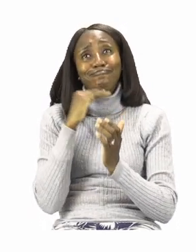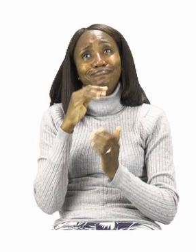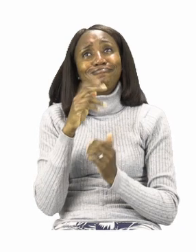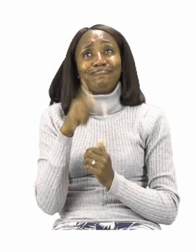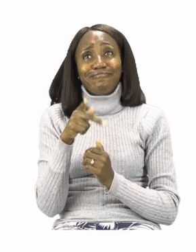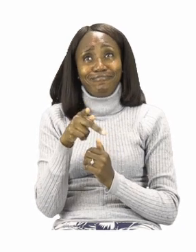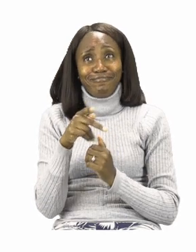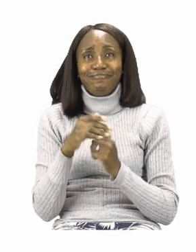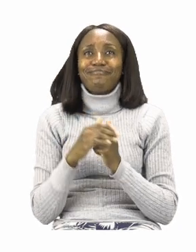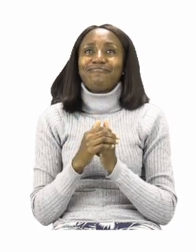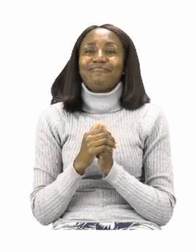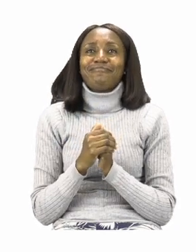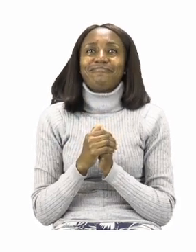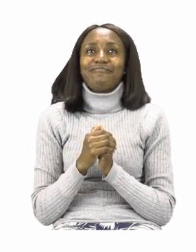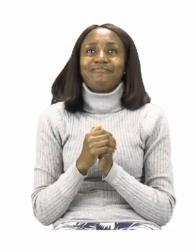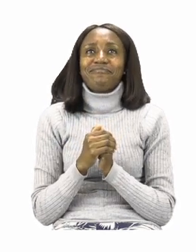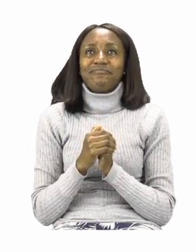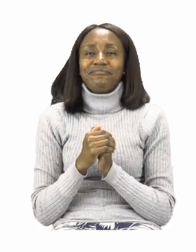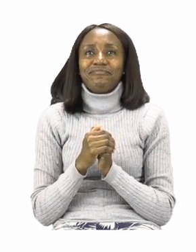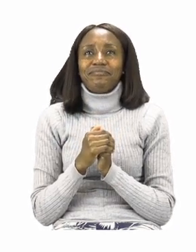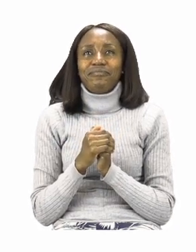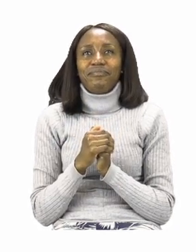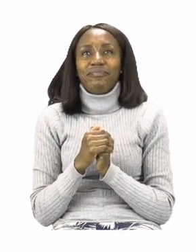story one more time.